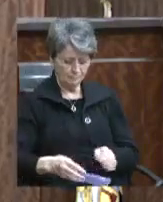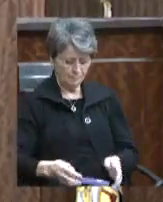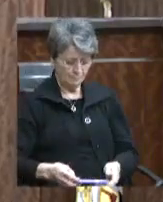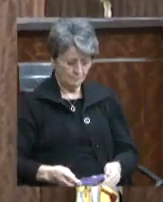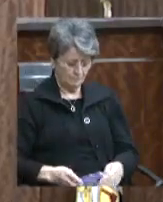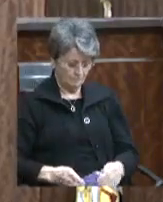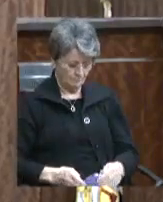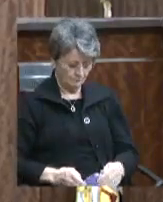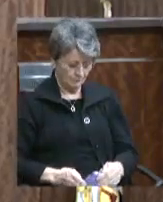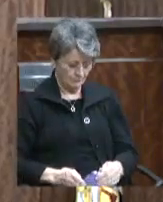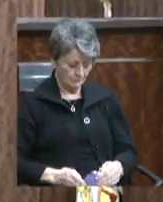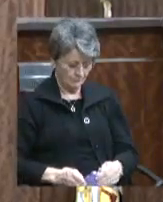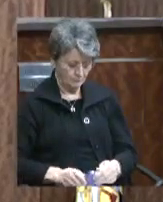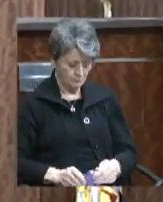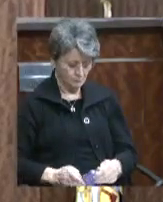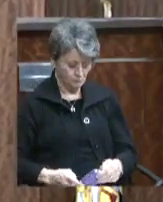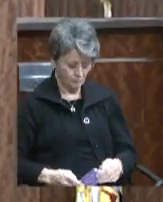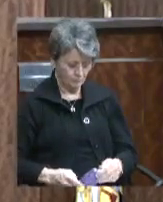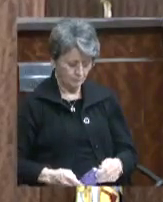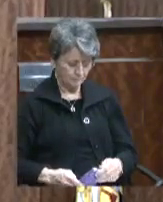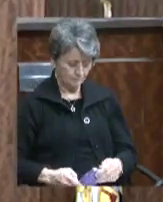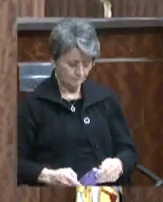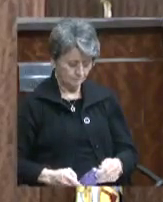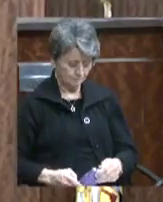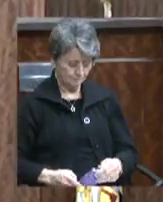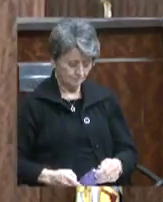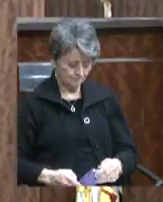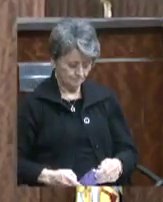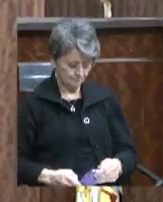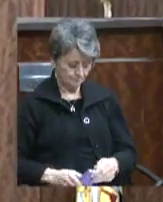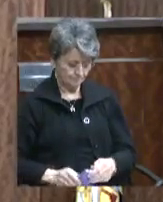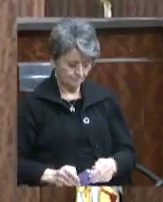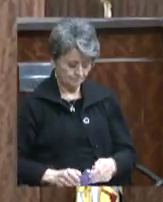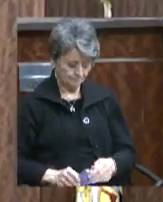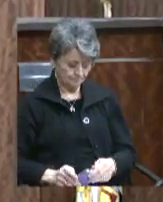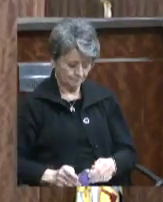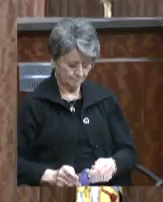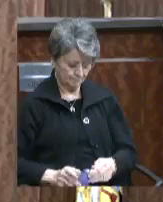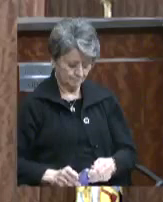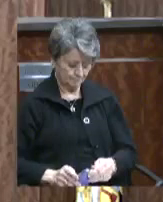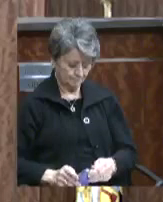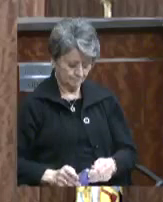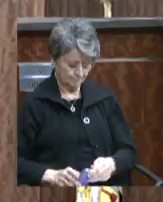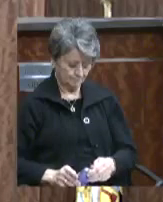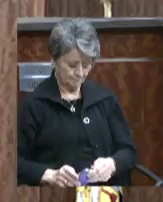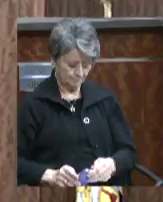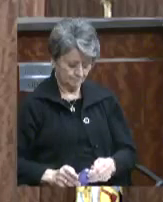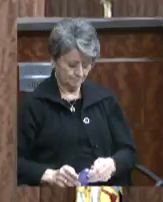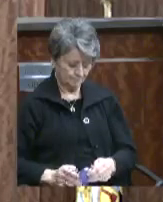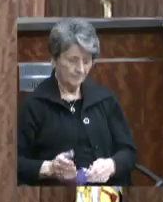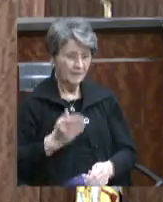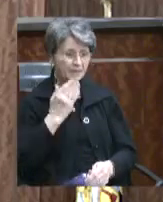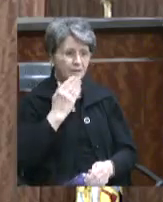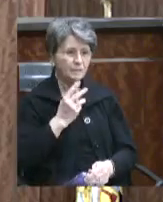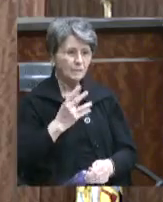Take these and give them out to the rest of the members when you get together. All right? All right, thank you all very much. I really,